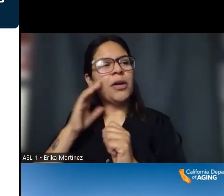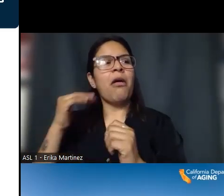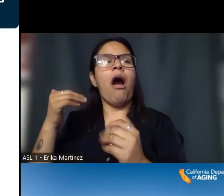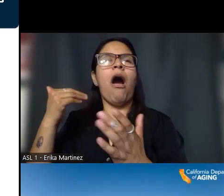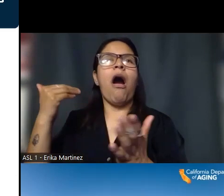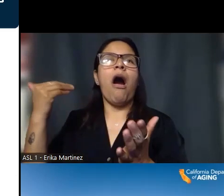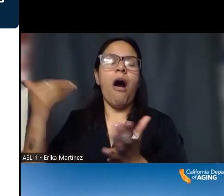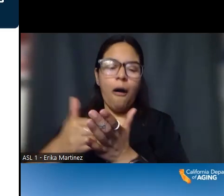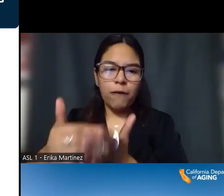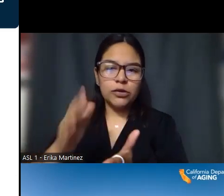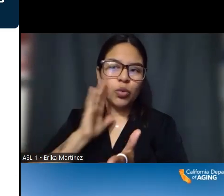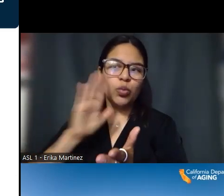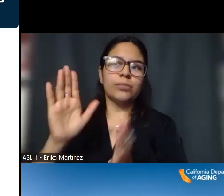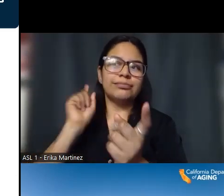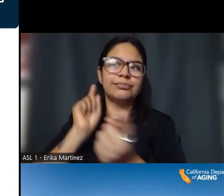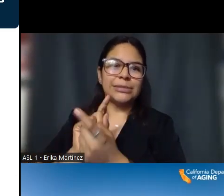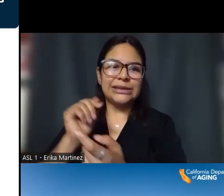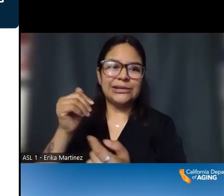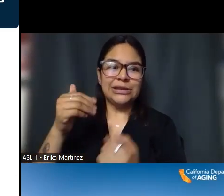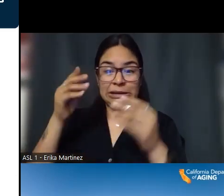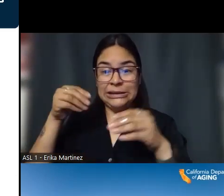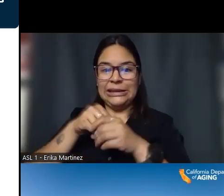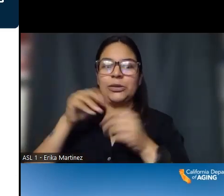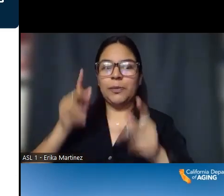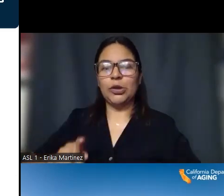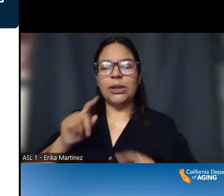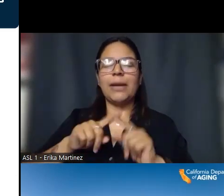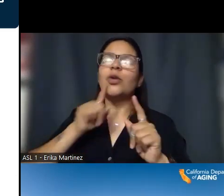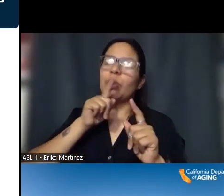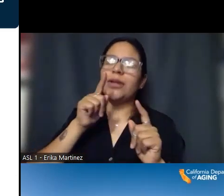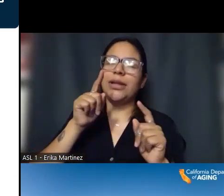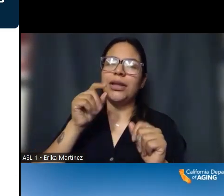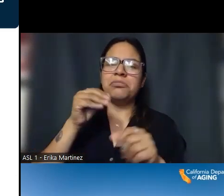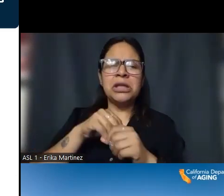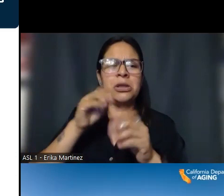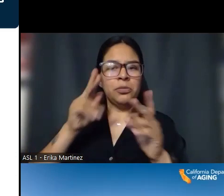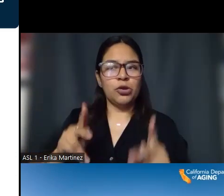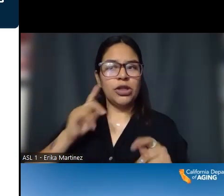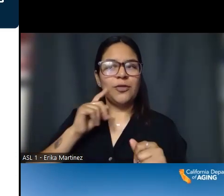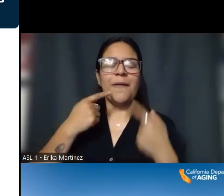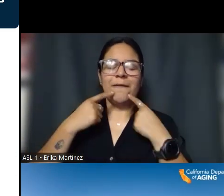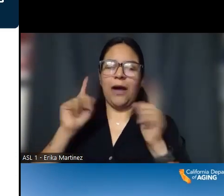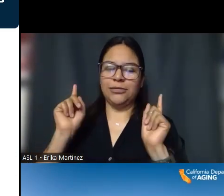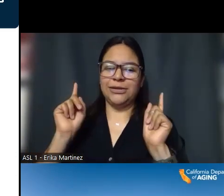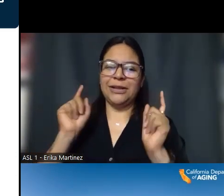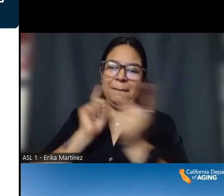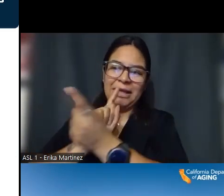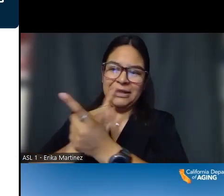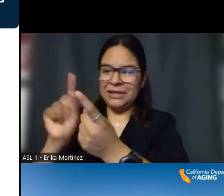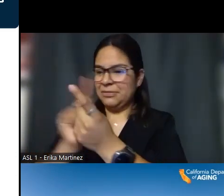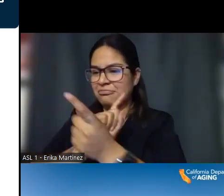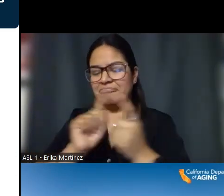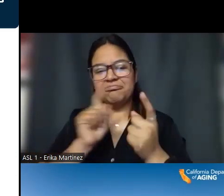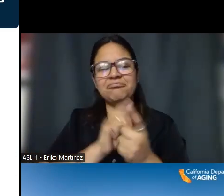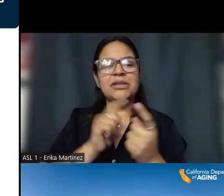actually meet in person. And I'm very proud to say that we are meeting the majority of our residents in person prior to the